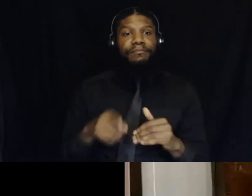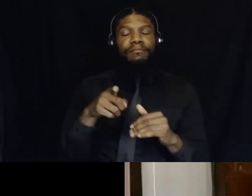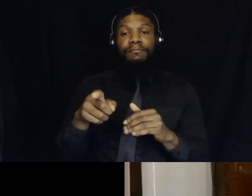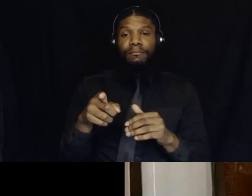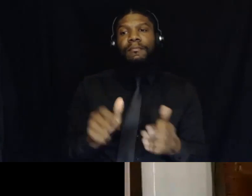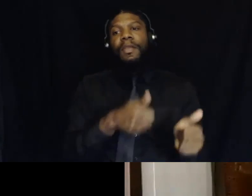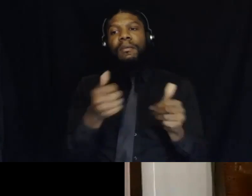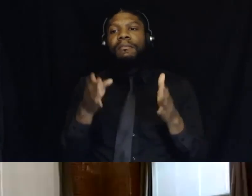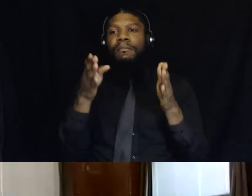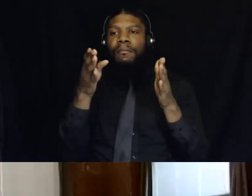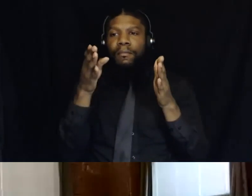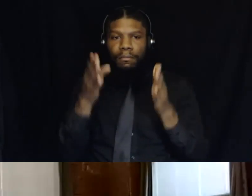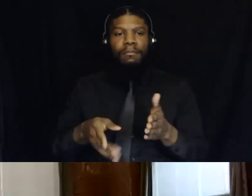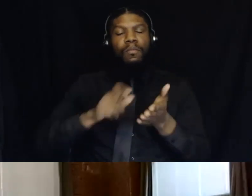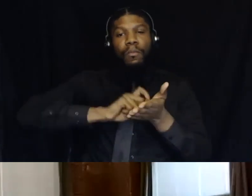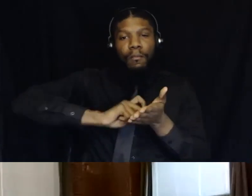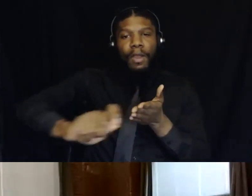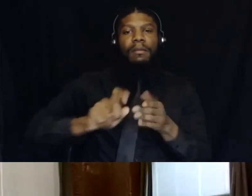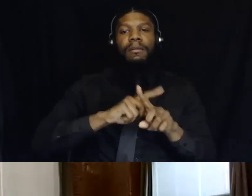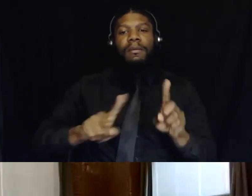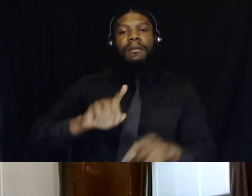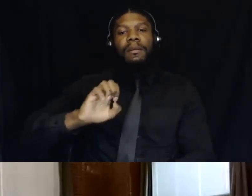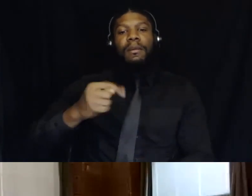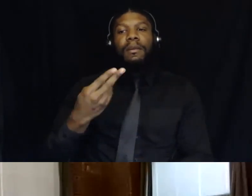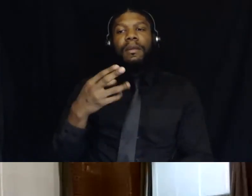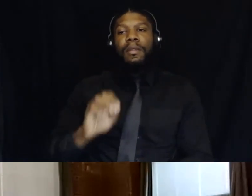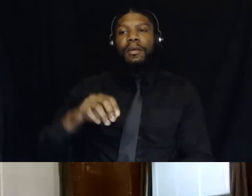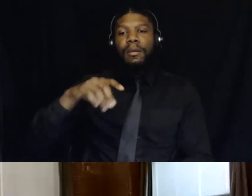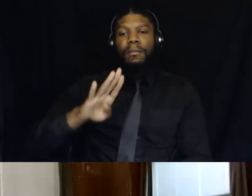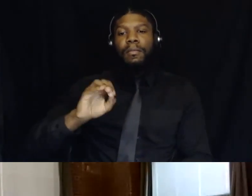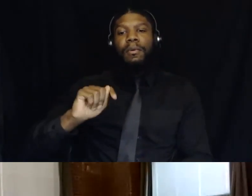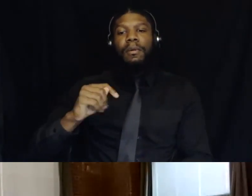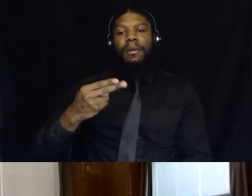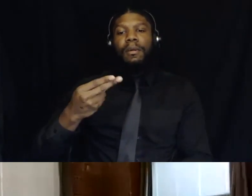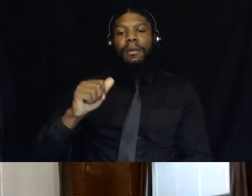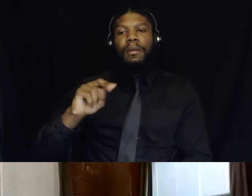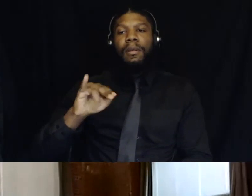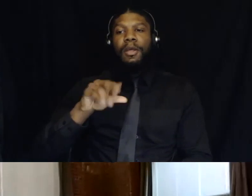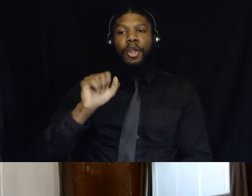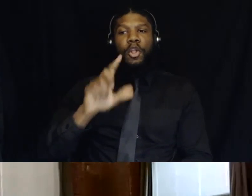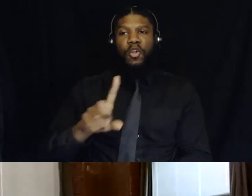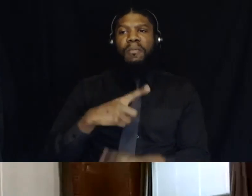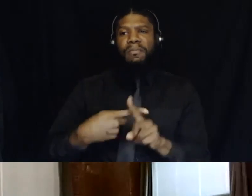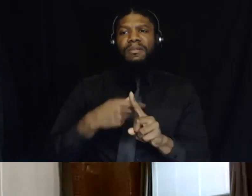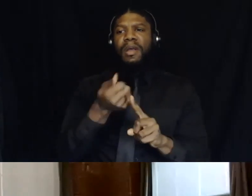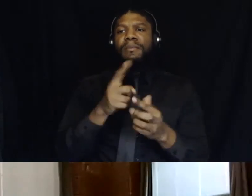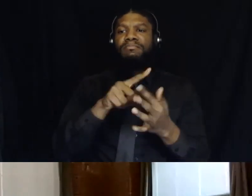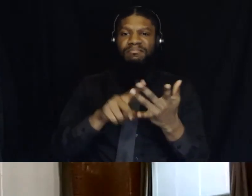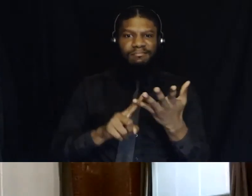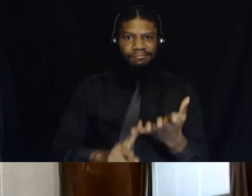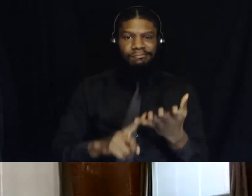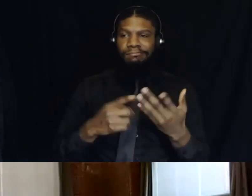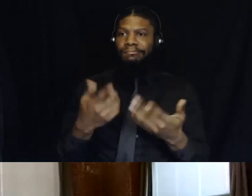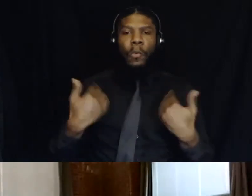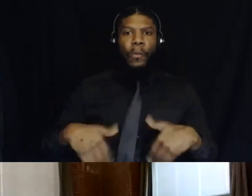ethnobotanical literary criticism and collages detritus and heraldic devices. Her work has been published, anthologized,